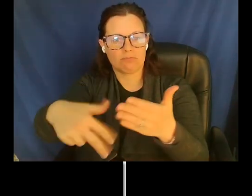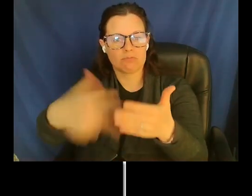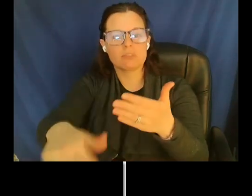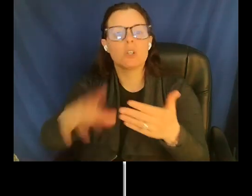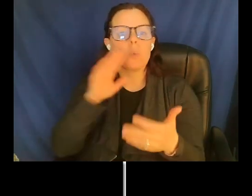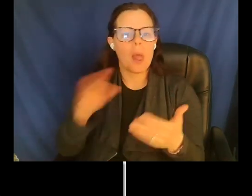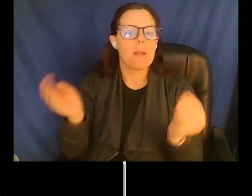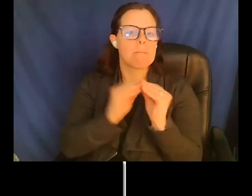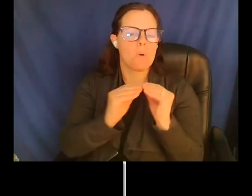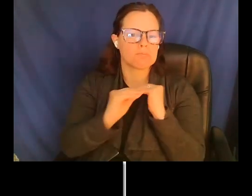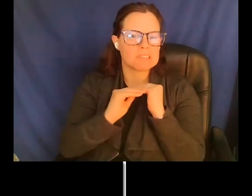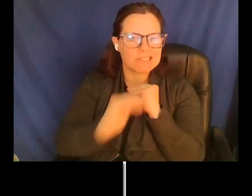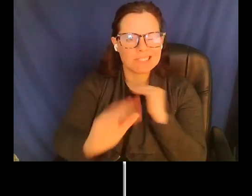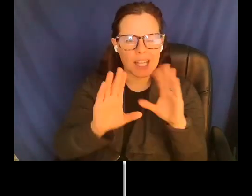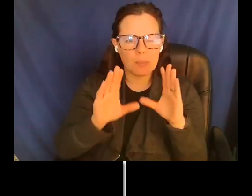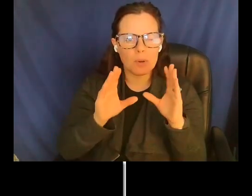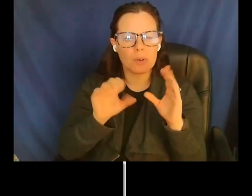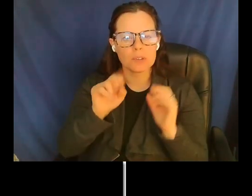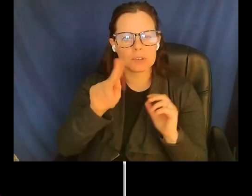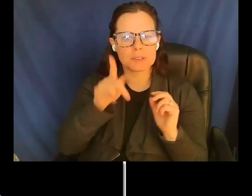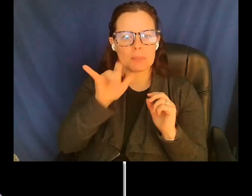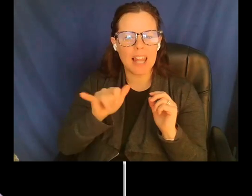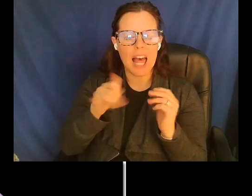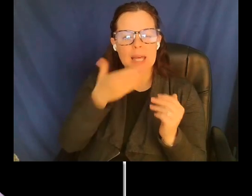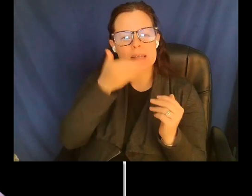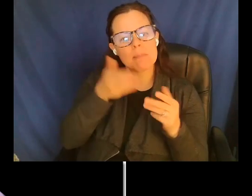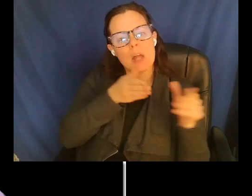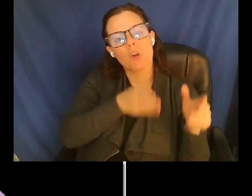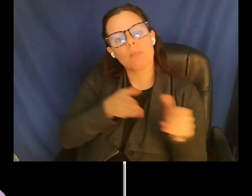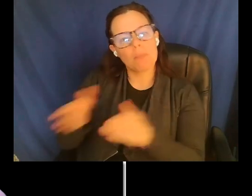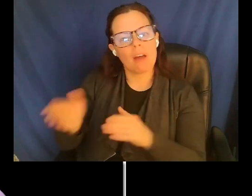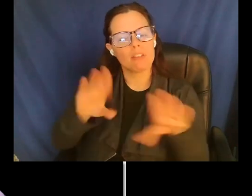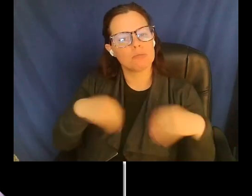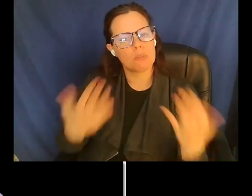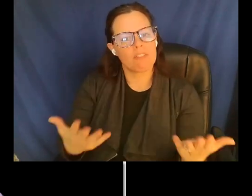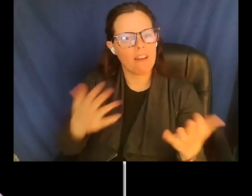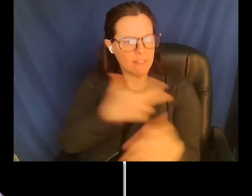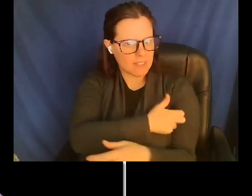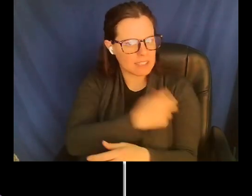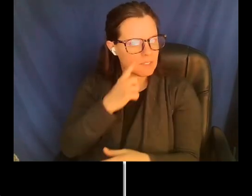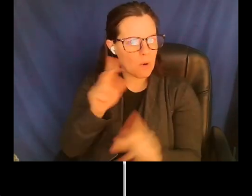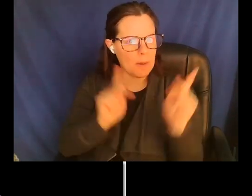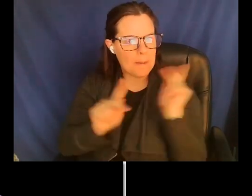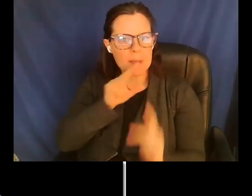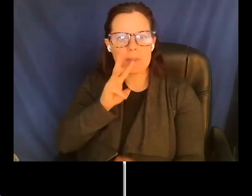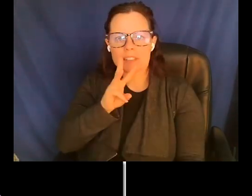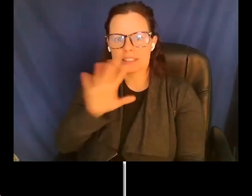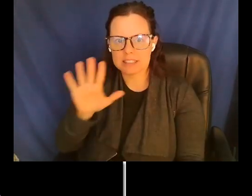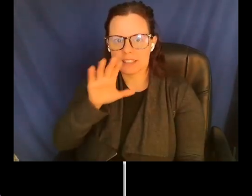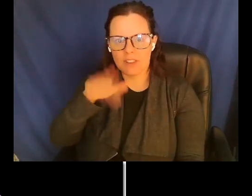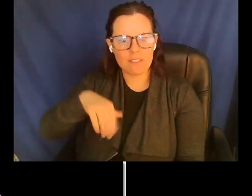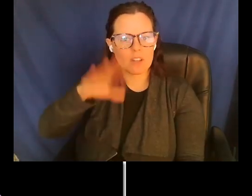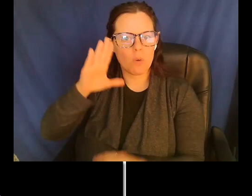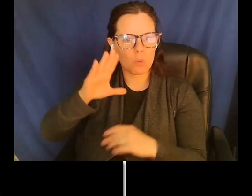supply and bring a better method in getting the vaccine to that 65 and older population. We'll share more information next